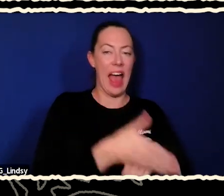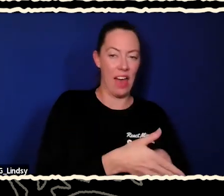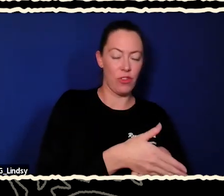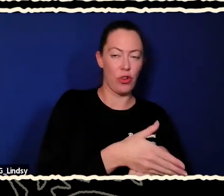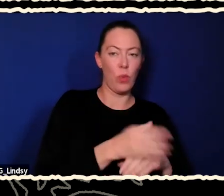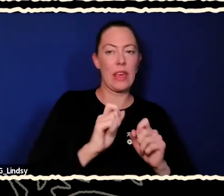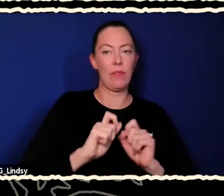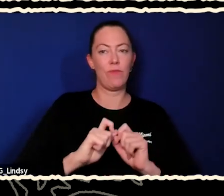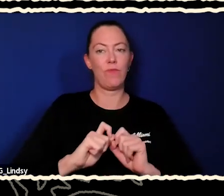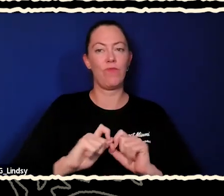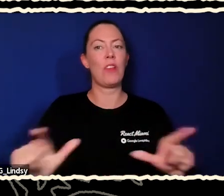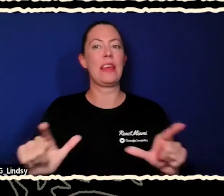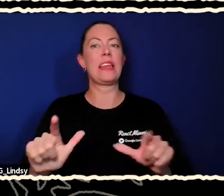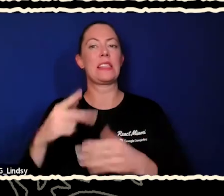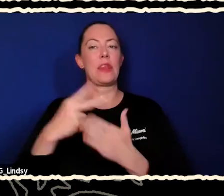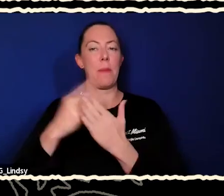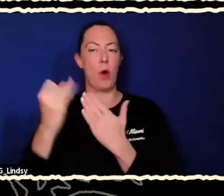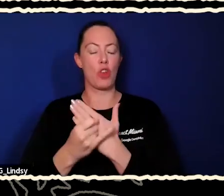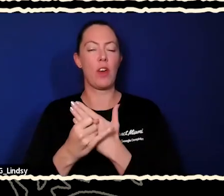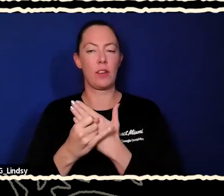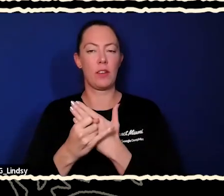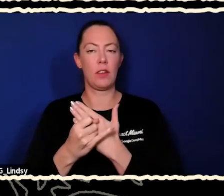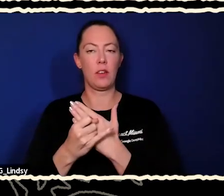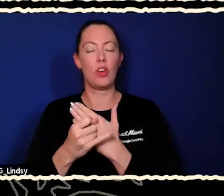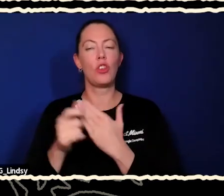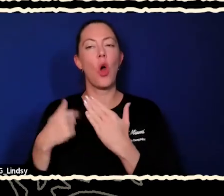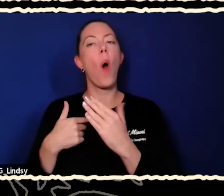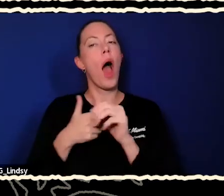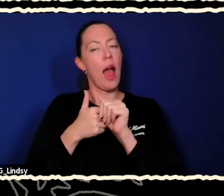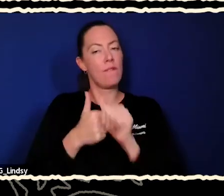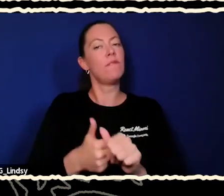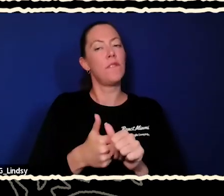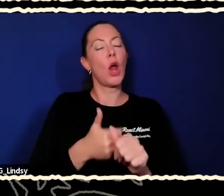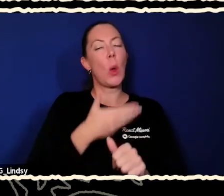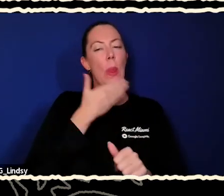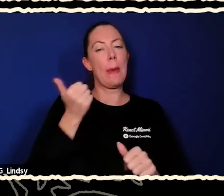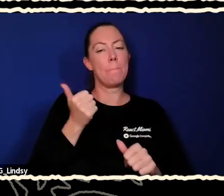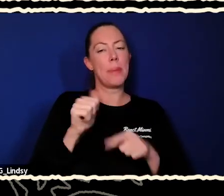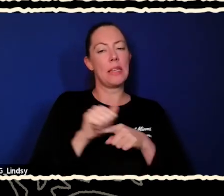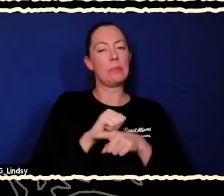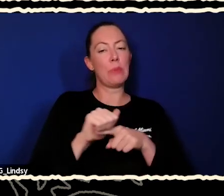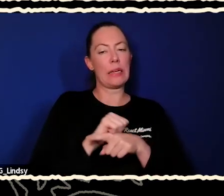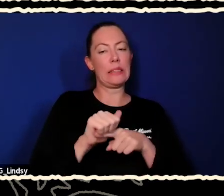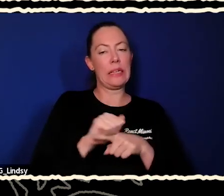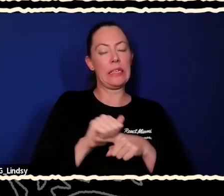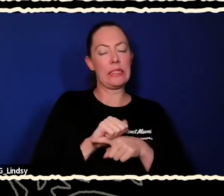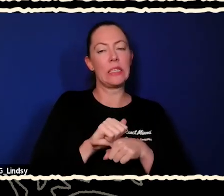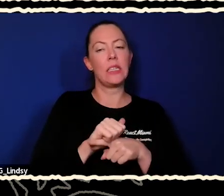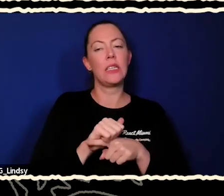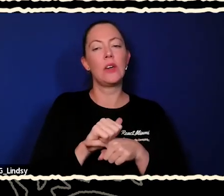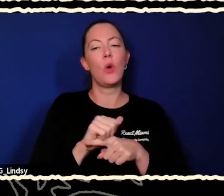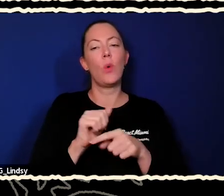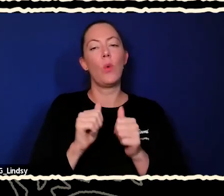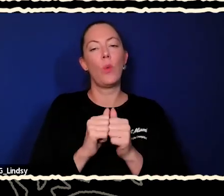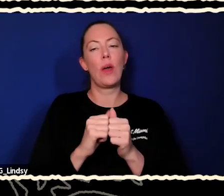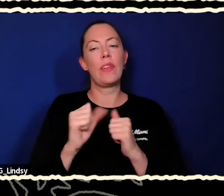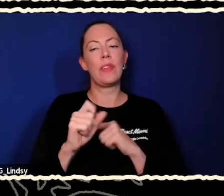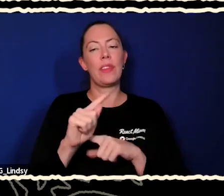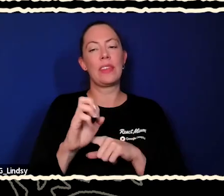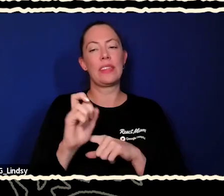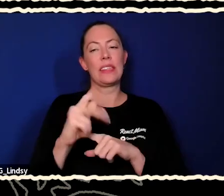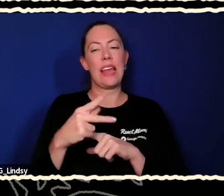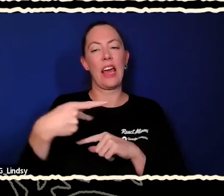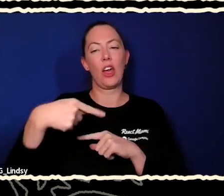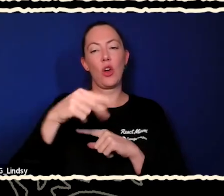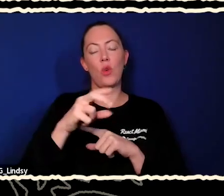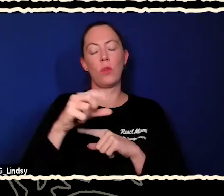already, and I did a lot of best practice in TanStack Query and React, and then just dictated here, so